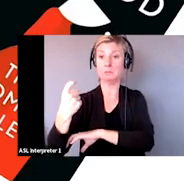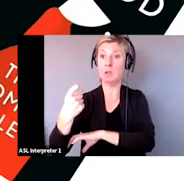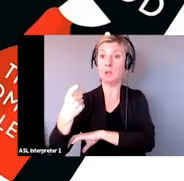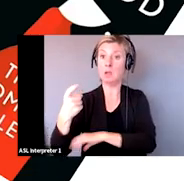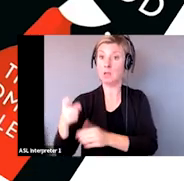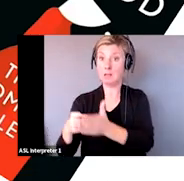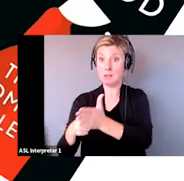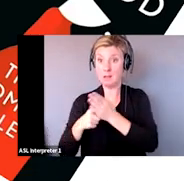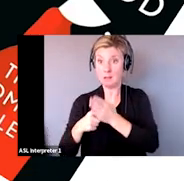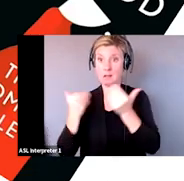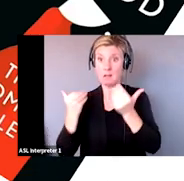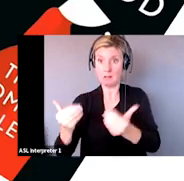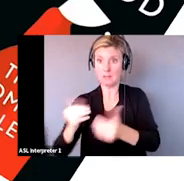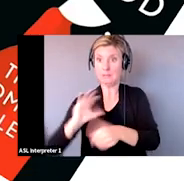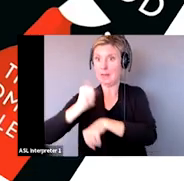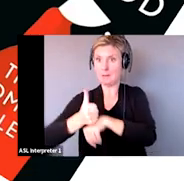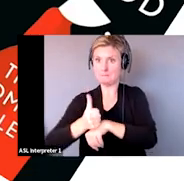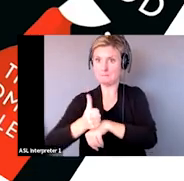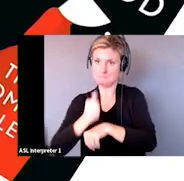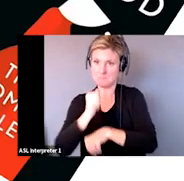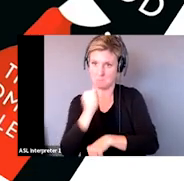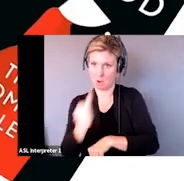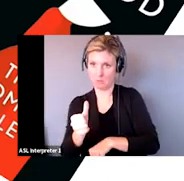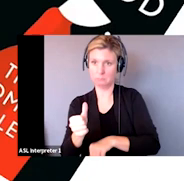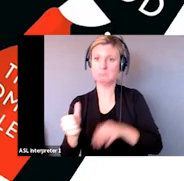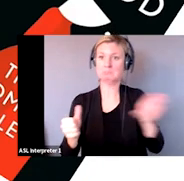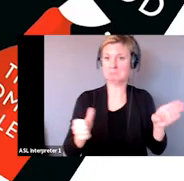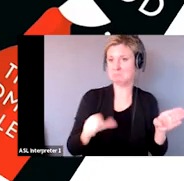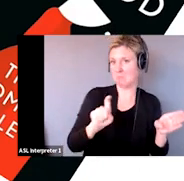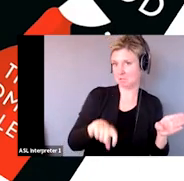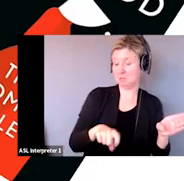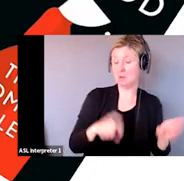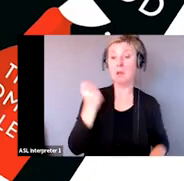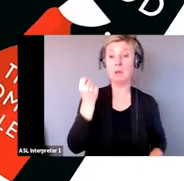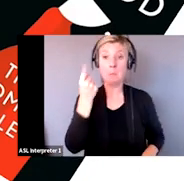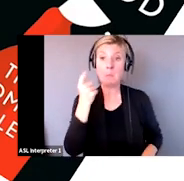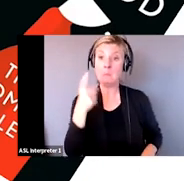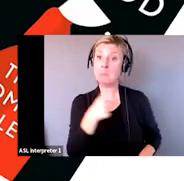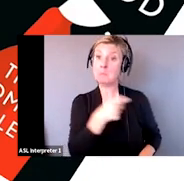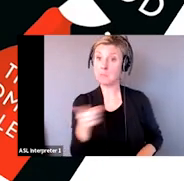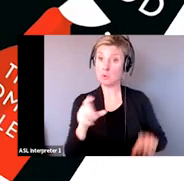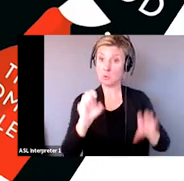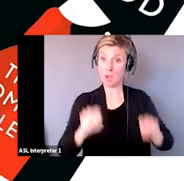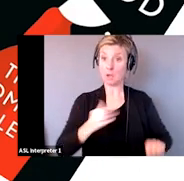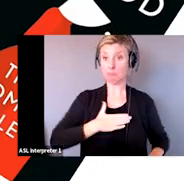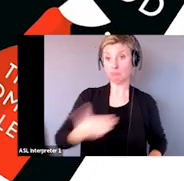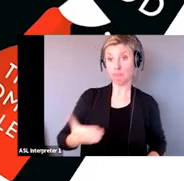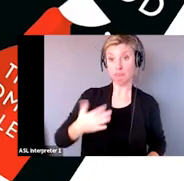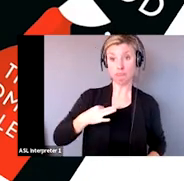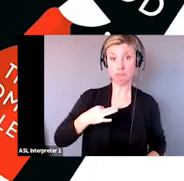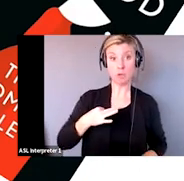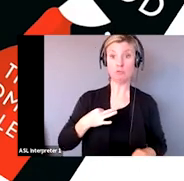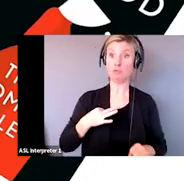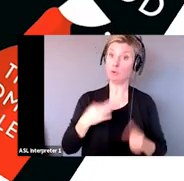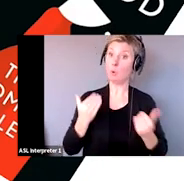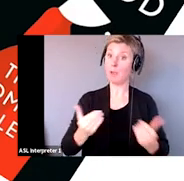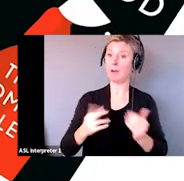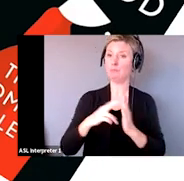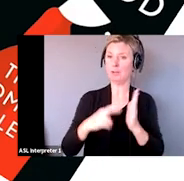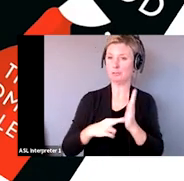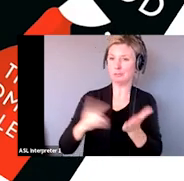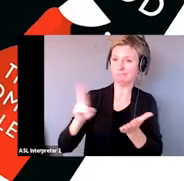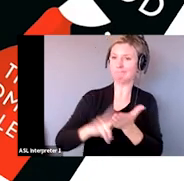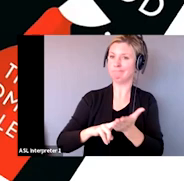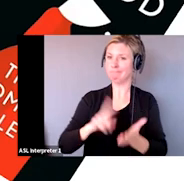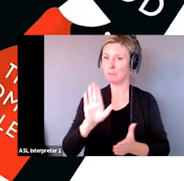register copyright. However, you can voluntarily register your copyright, which can be helpful in cases